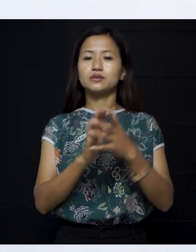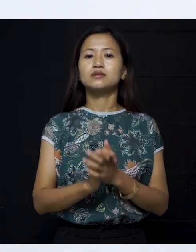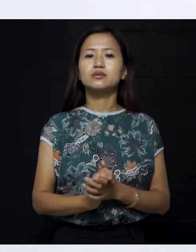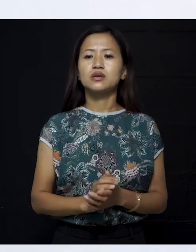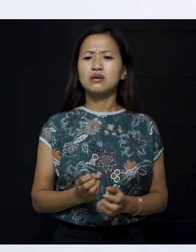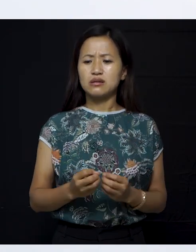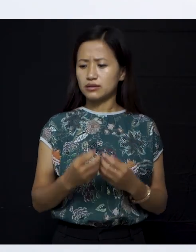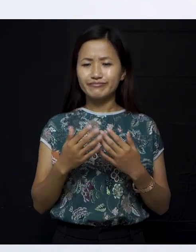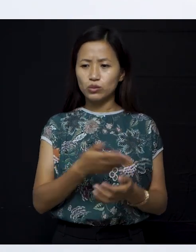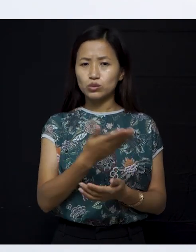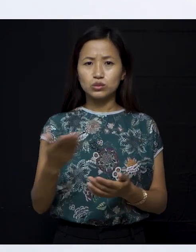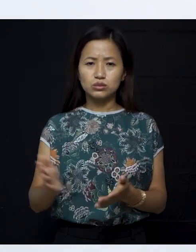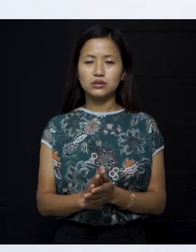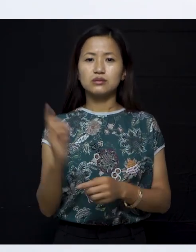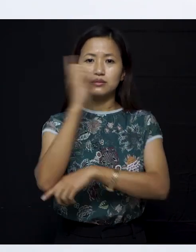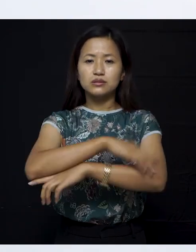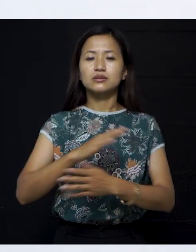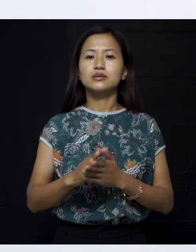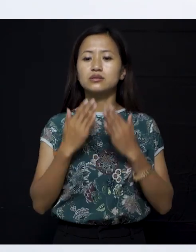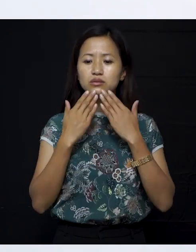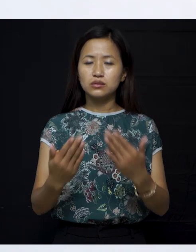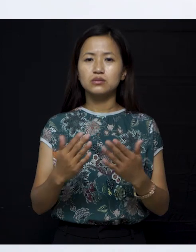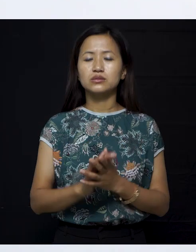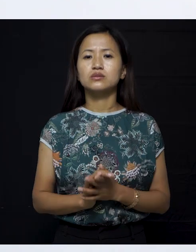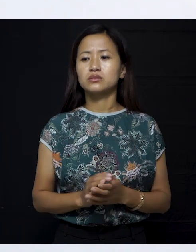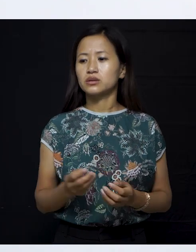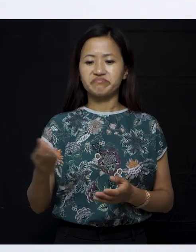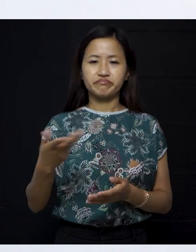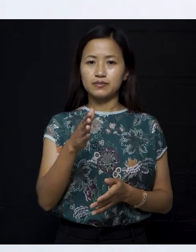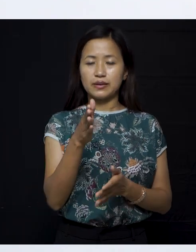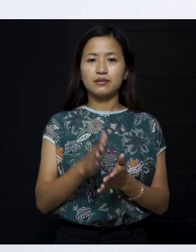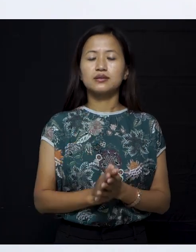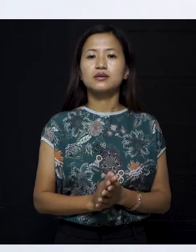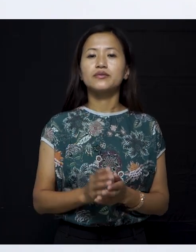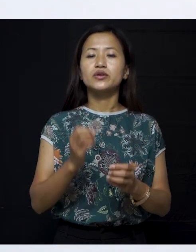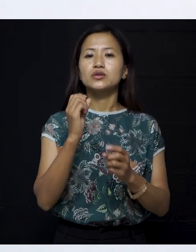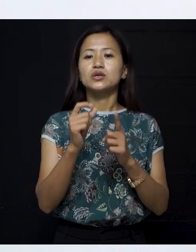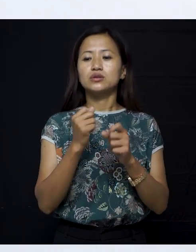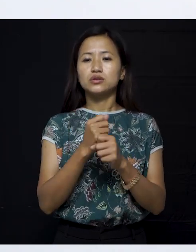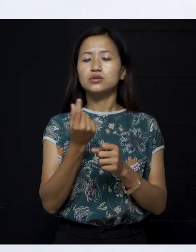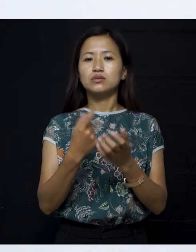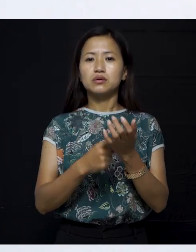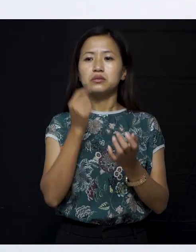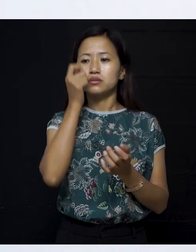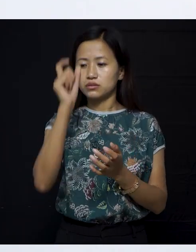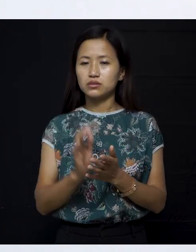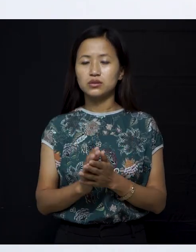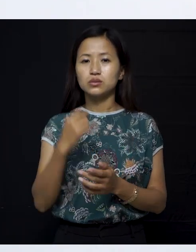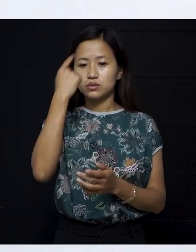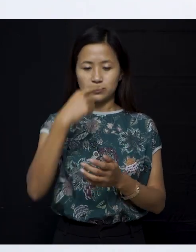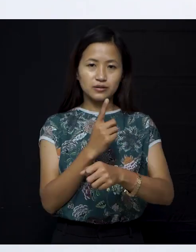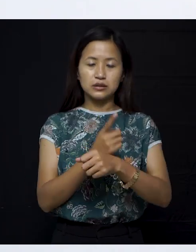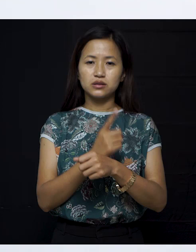were not existing those days. There were gurus and gurujis who were the teachers, and also the education